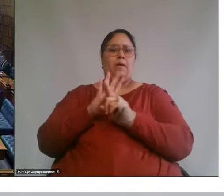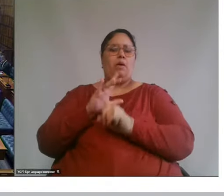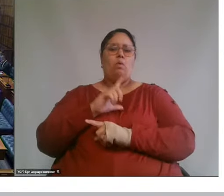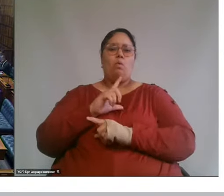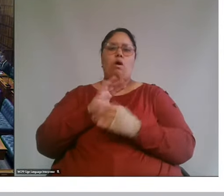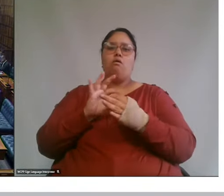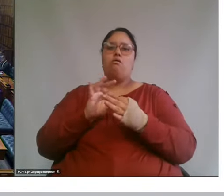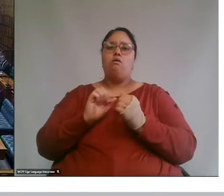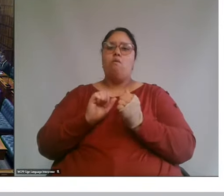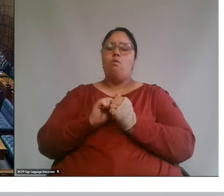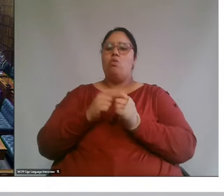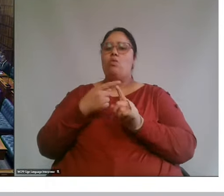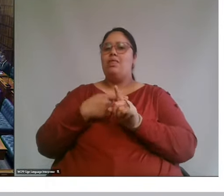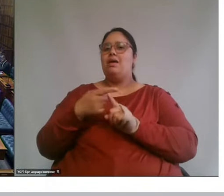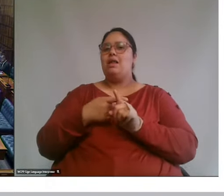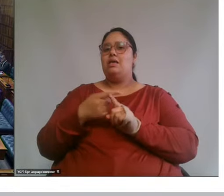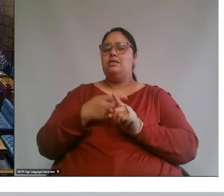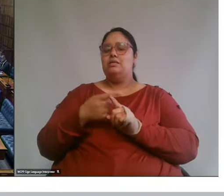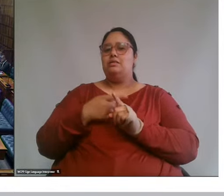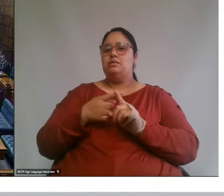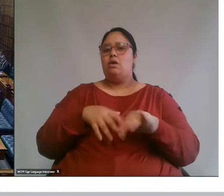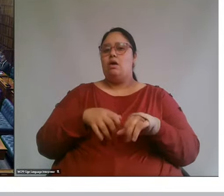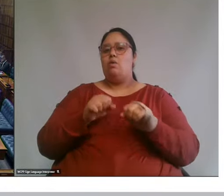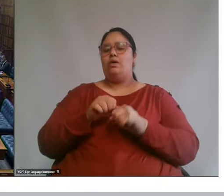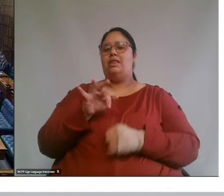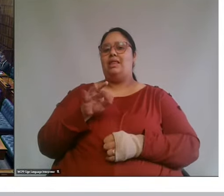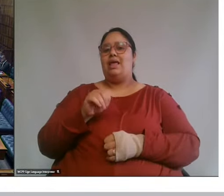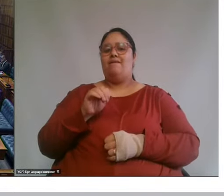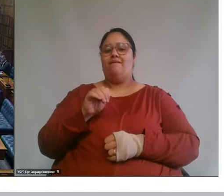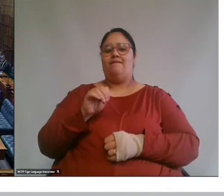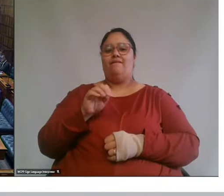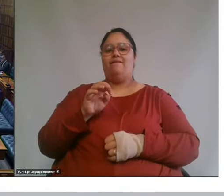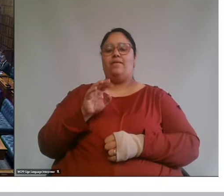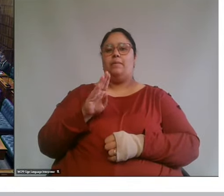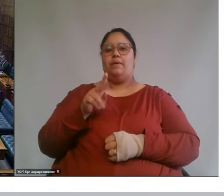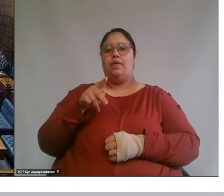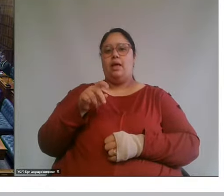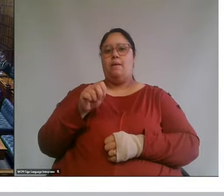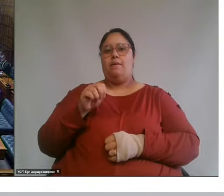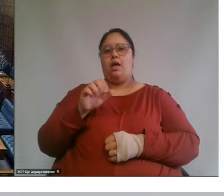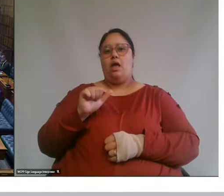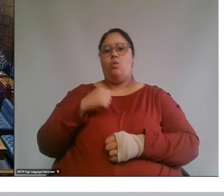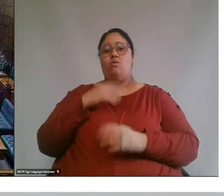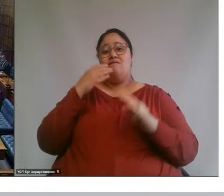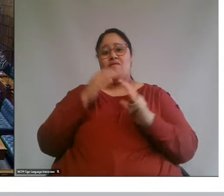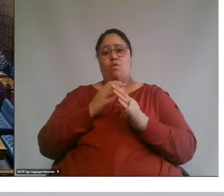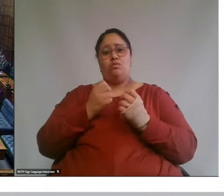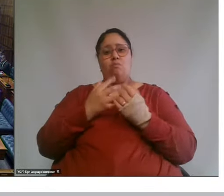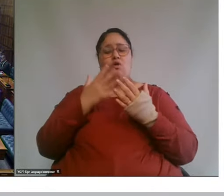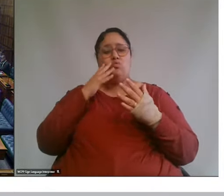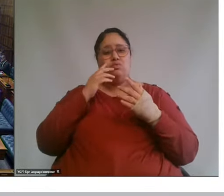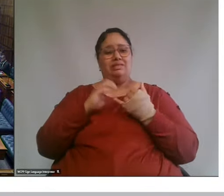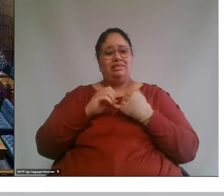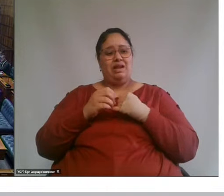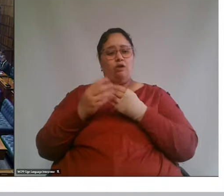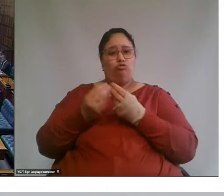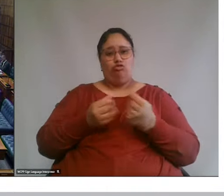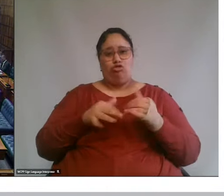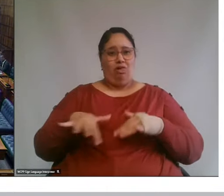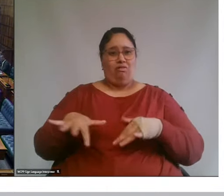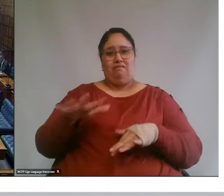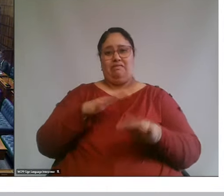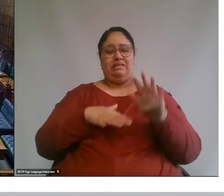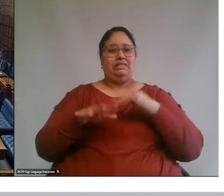relationship or the lease agreement that we had with tnpa and we focused a lot on trying to solve that and finding a way to get